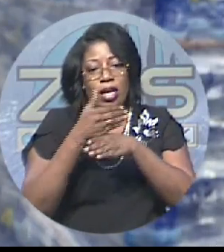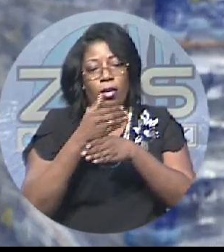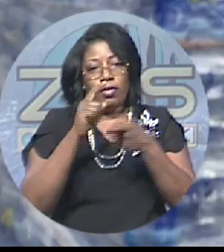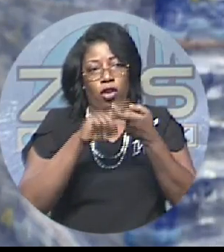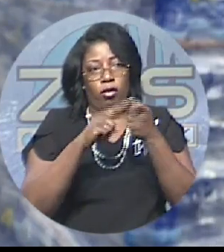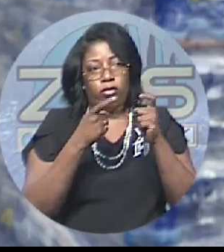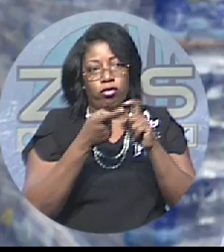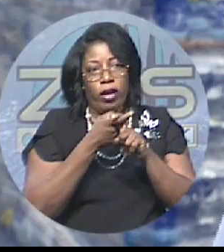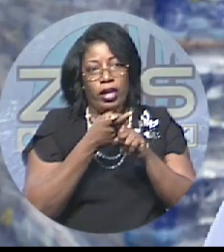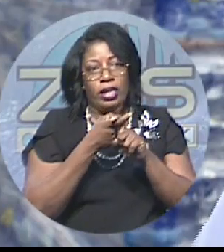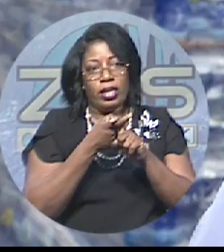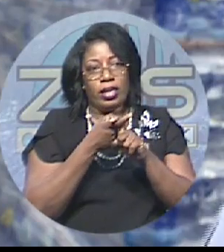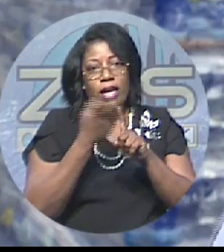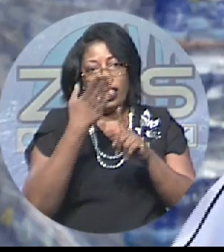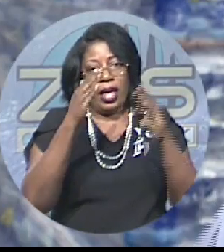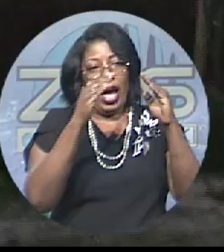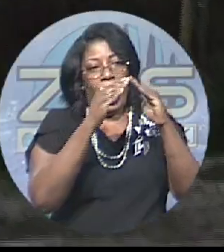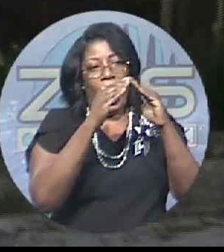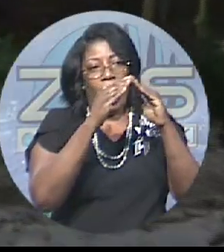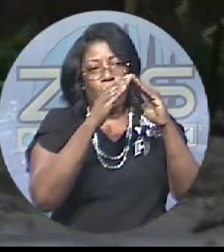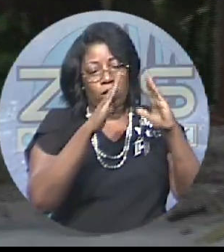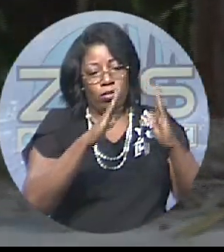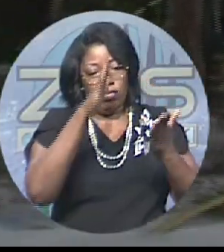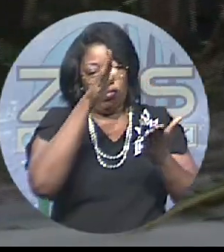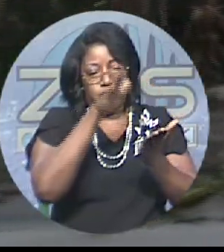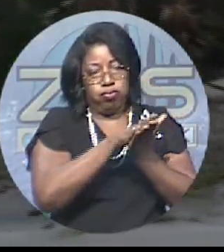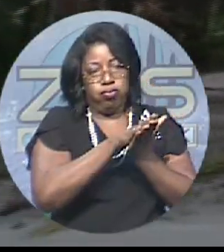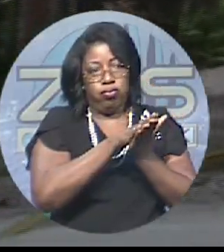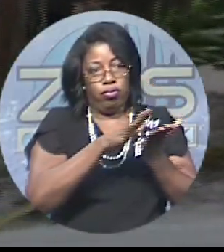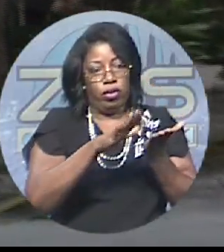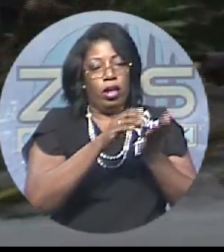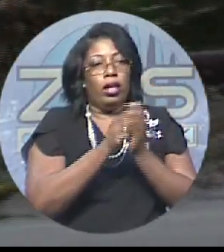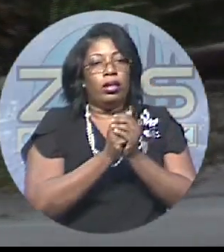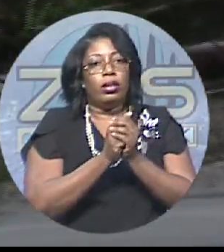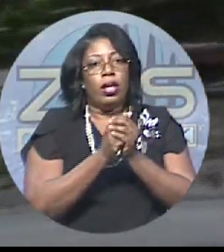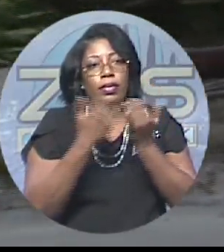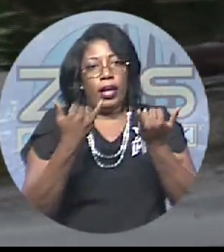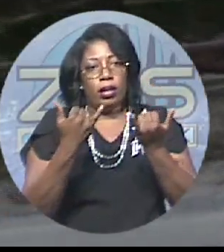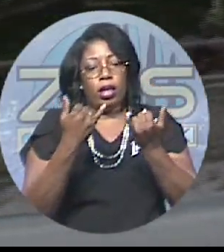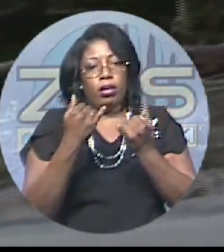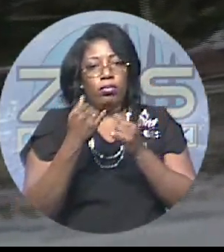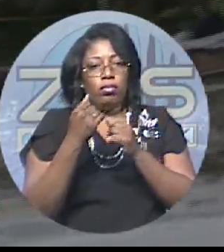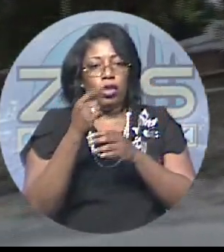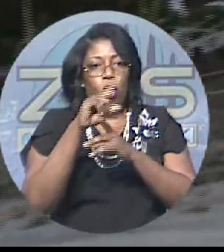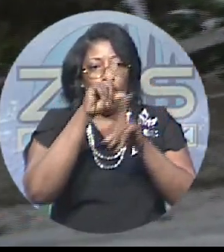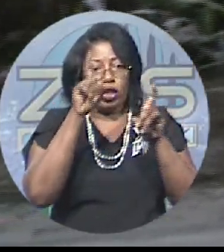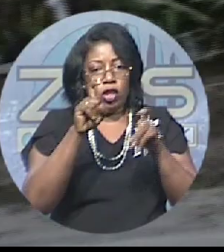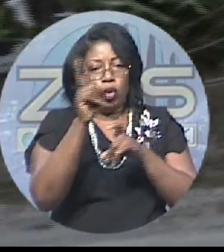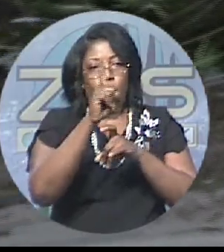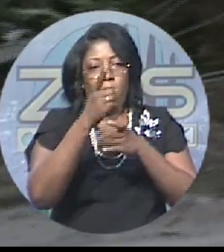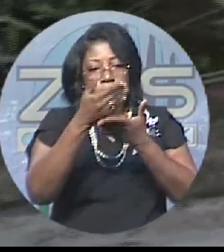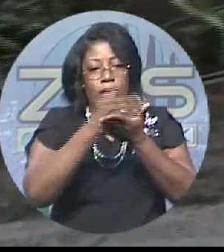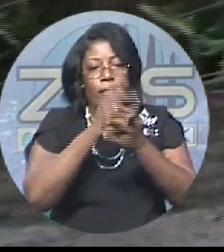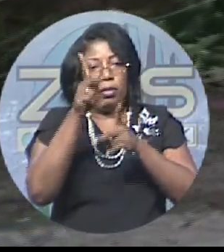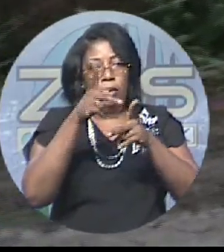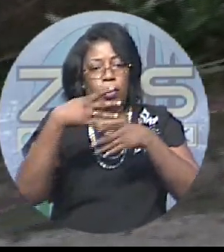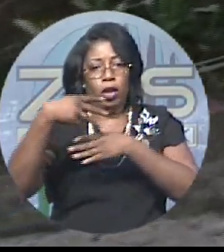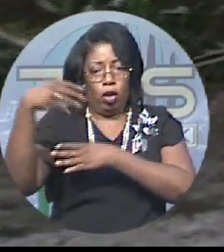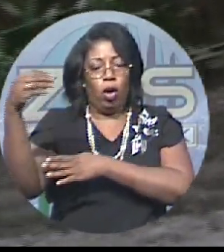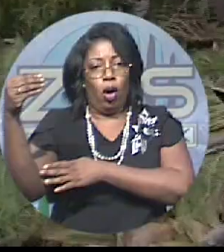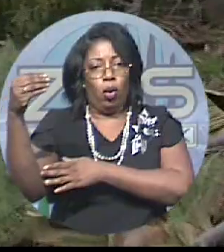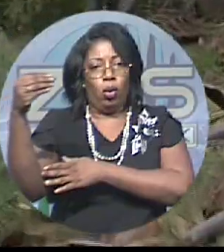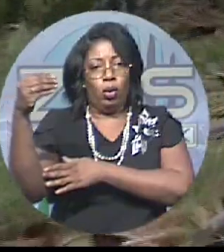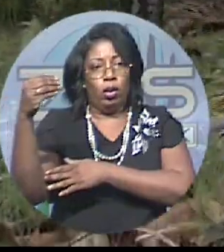and their houses are flattened. Where did the people go? Because I saw some of the pictures, and I see the houses completely devastated. And